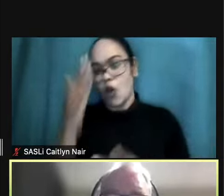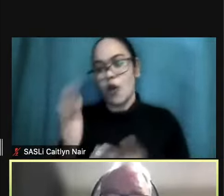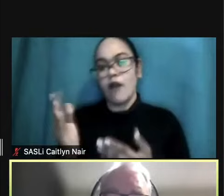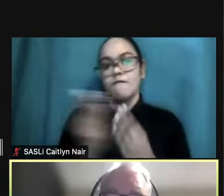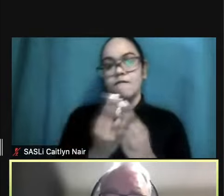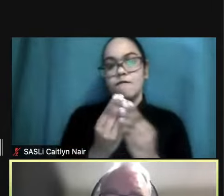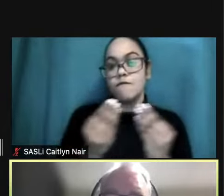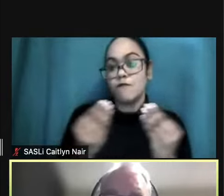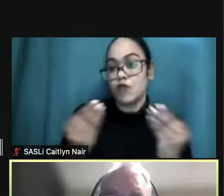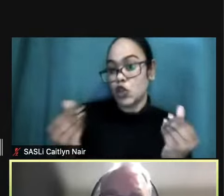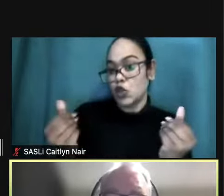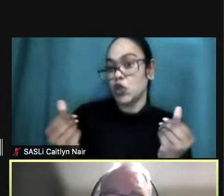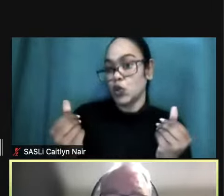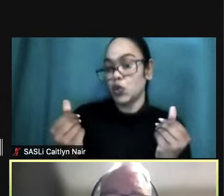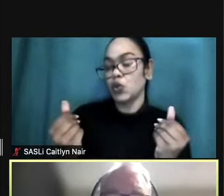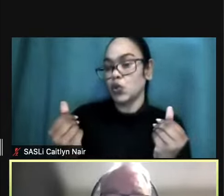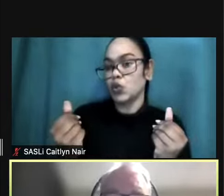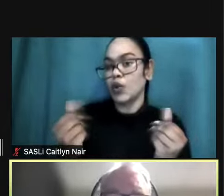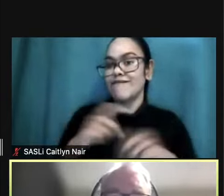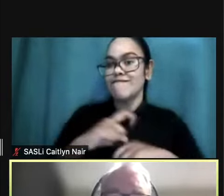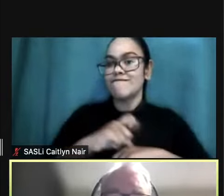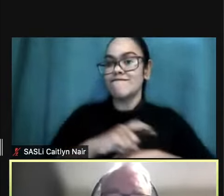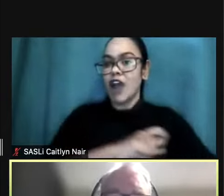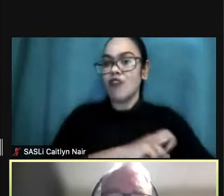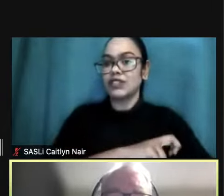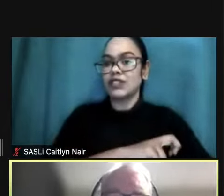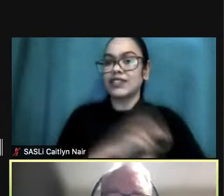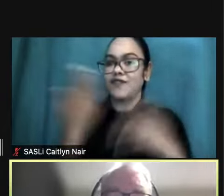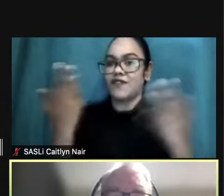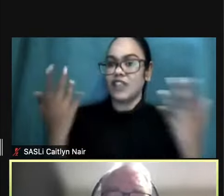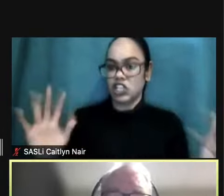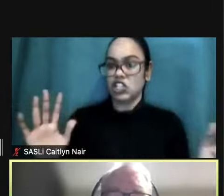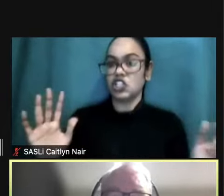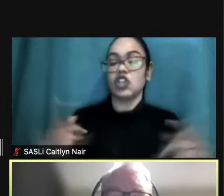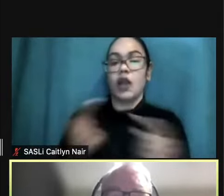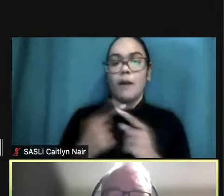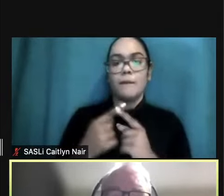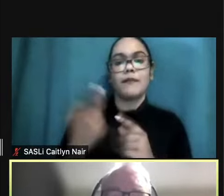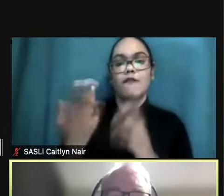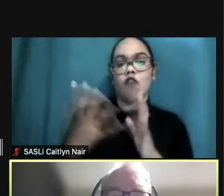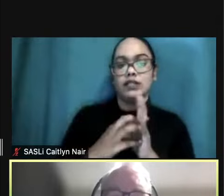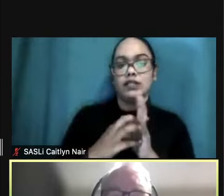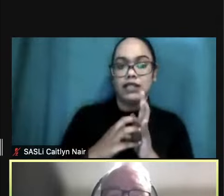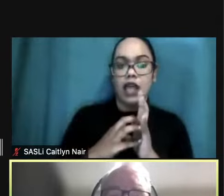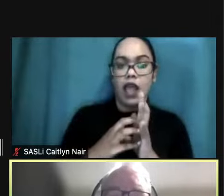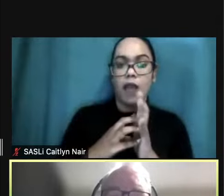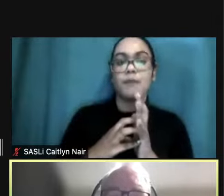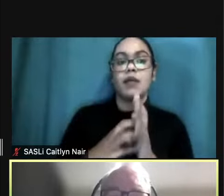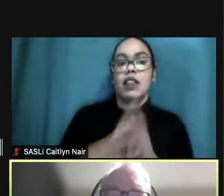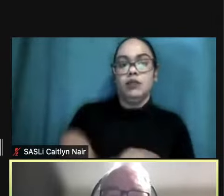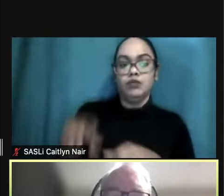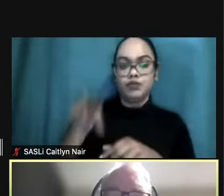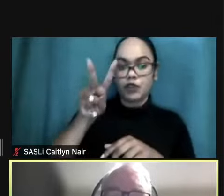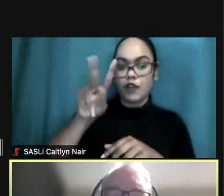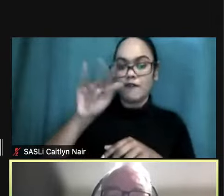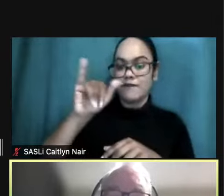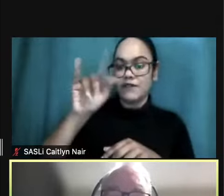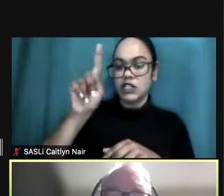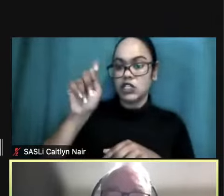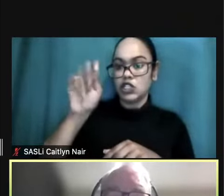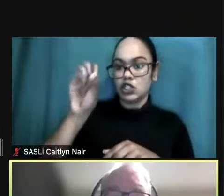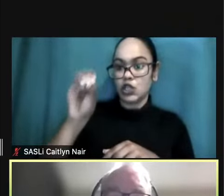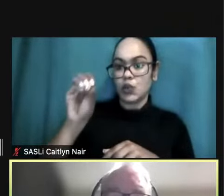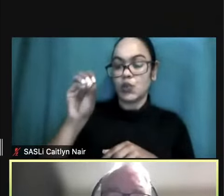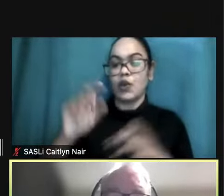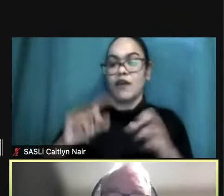that we've discussed here in South Africa, particularly the beta variant. You're particularly aware of how some